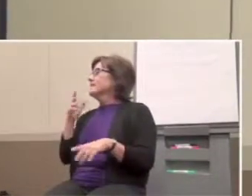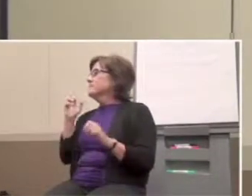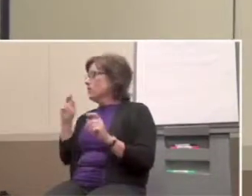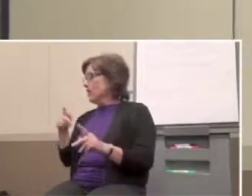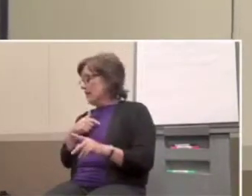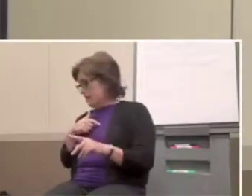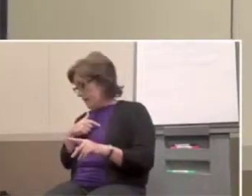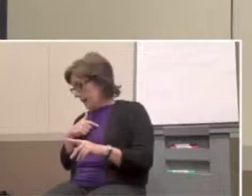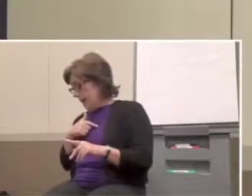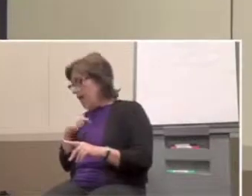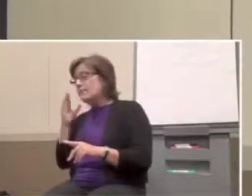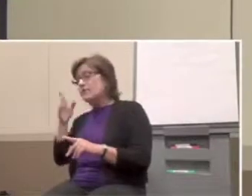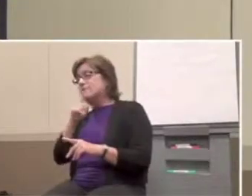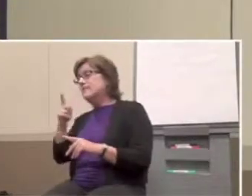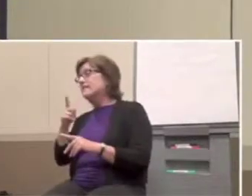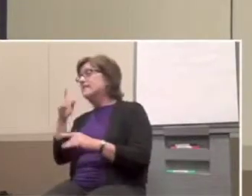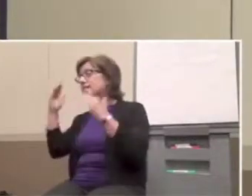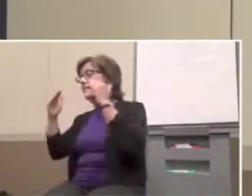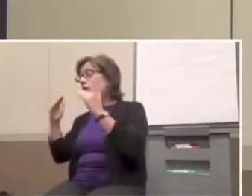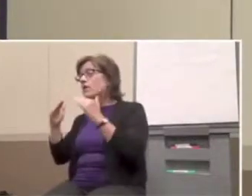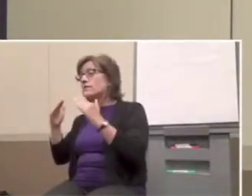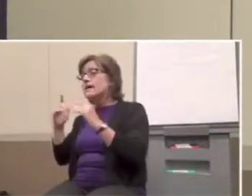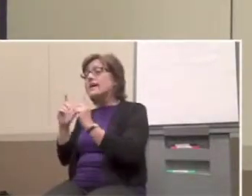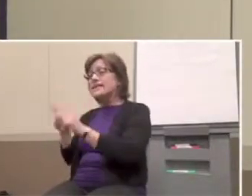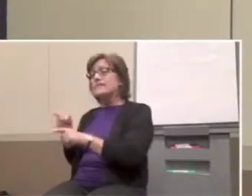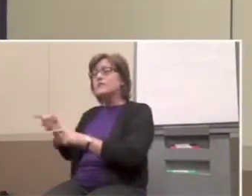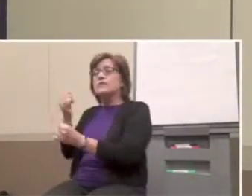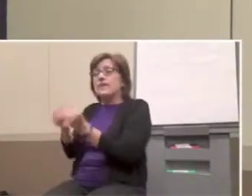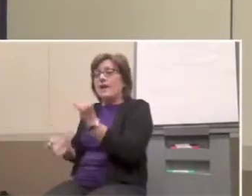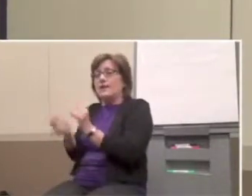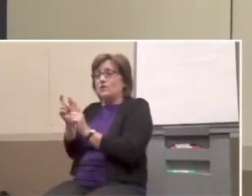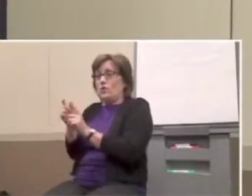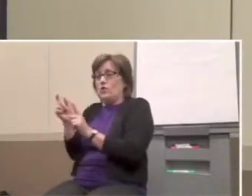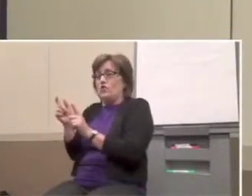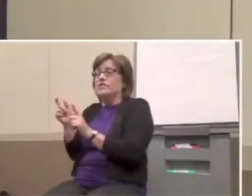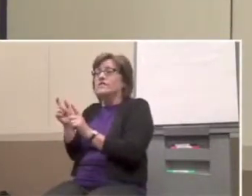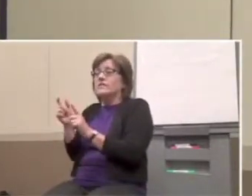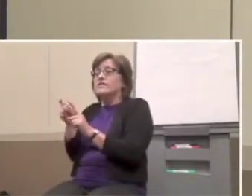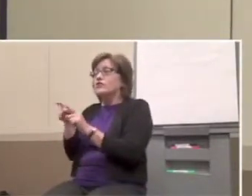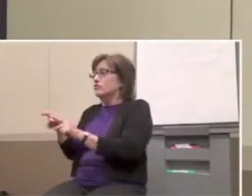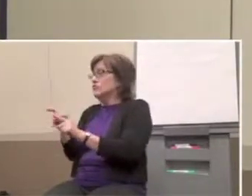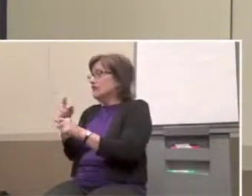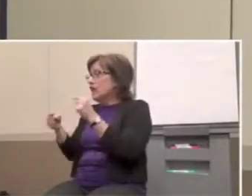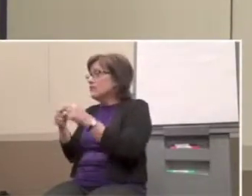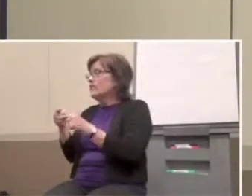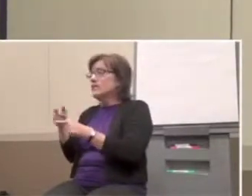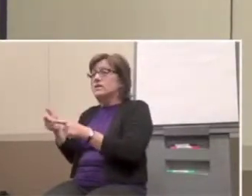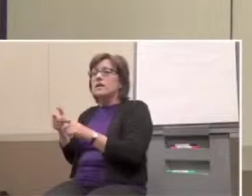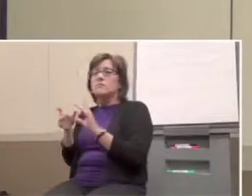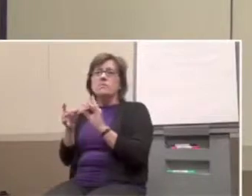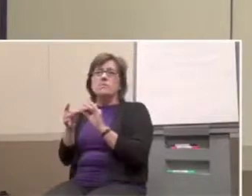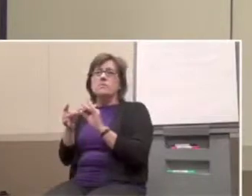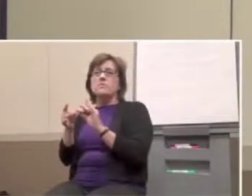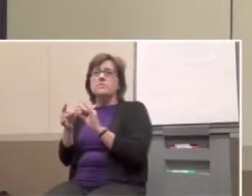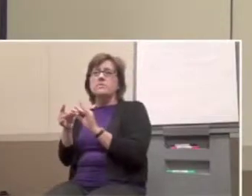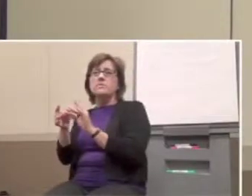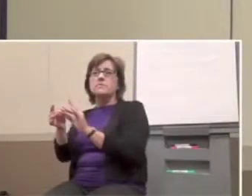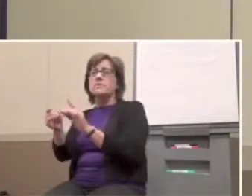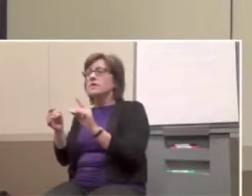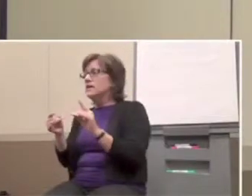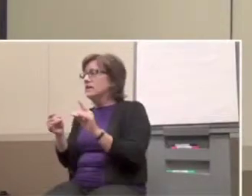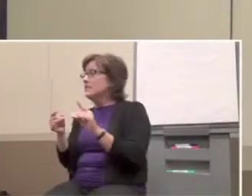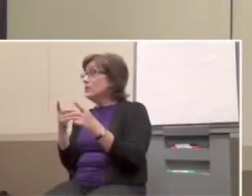the adult, I'm going to give you the last word. So in the argument, you have the last word. And then the kid goes, blah, blah, blah, blah, blah, blah, blah, blah, blah. And then what do you